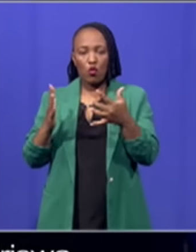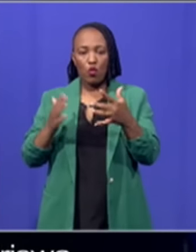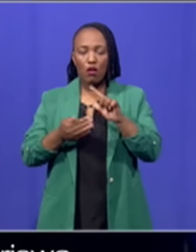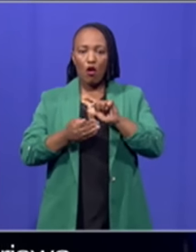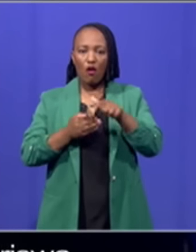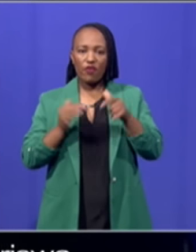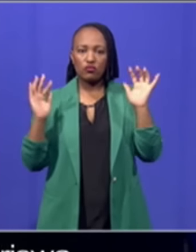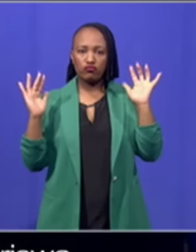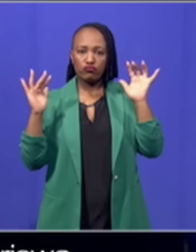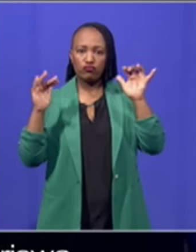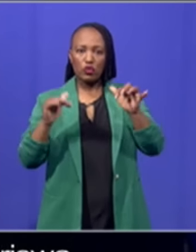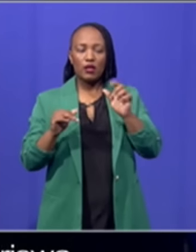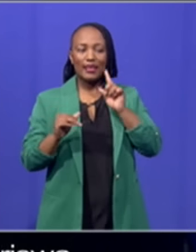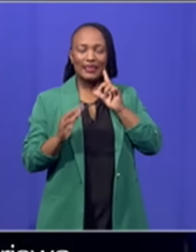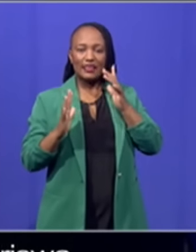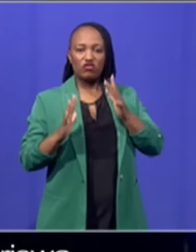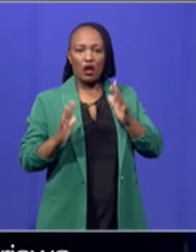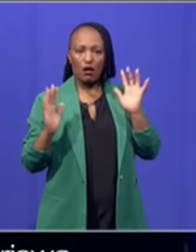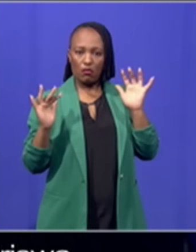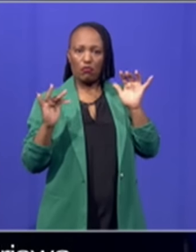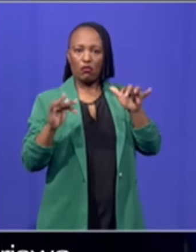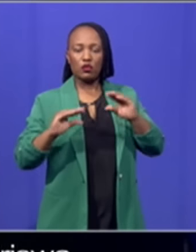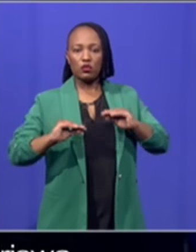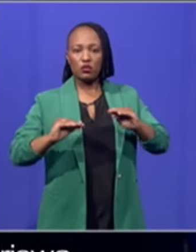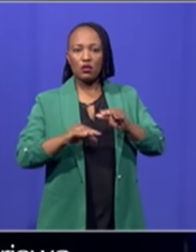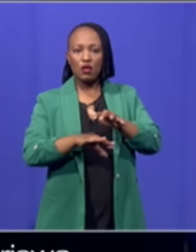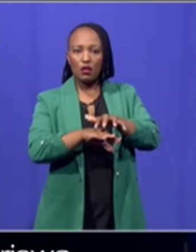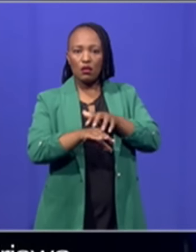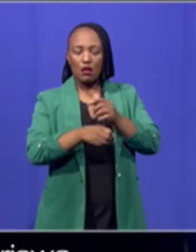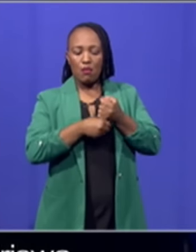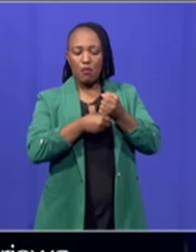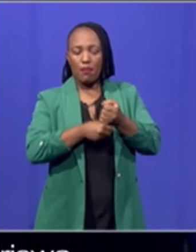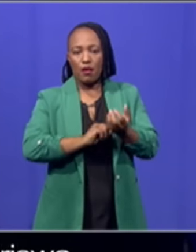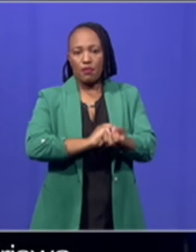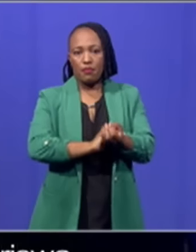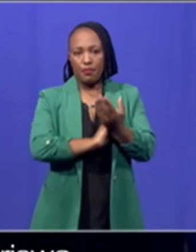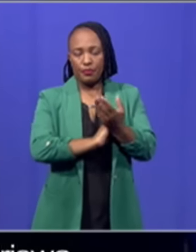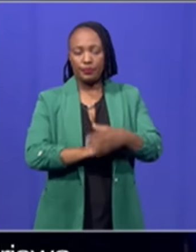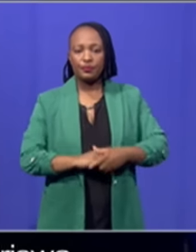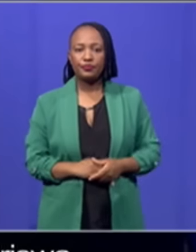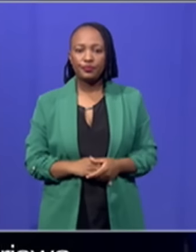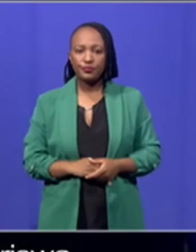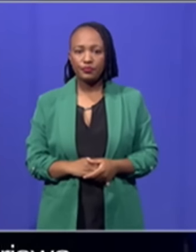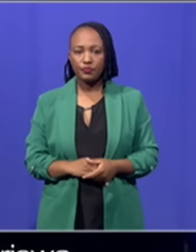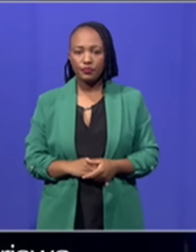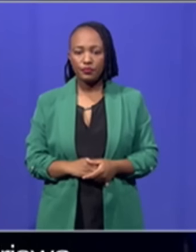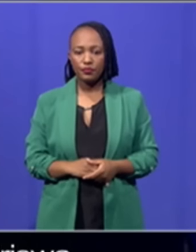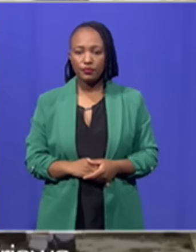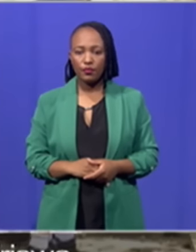mokgatlho wa barutabana wa serutwa sa agriculture kwa Mbombela kwa Mpumalanga.